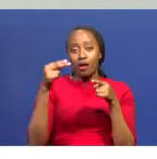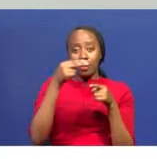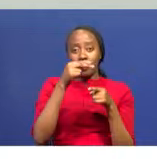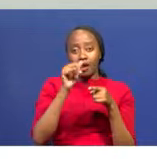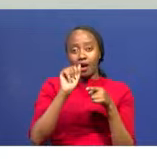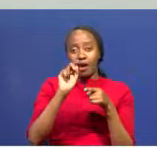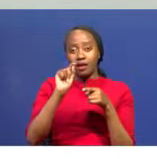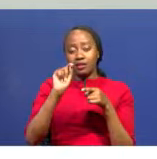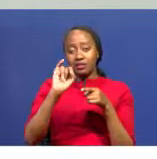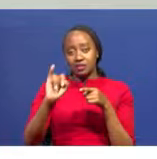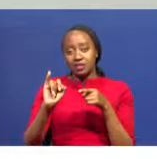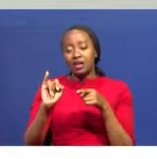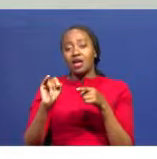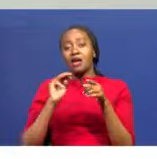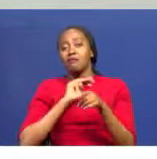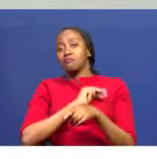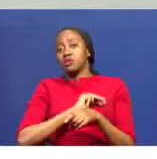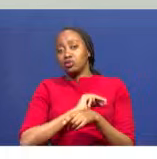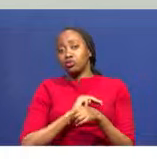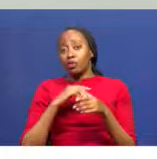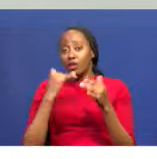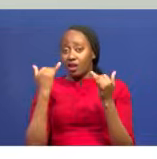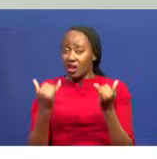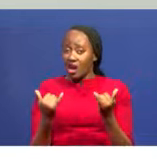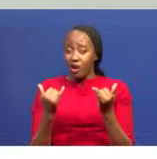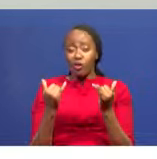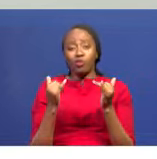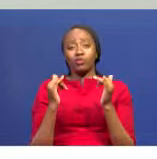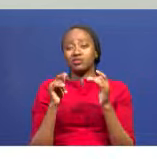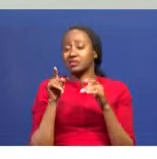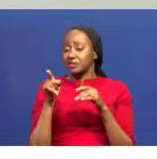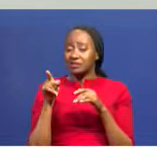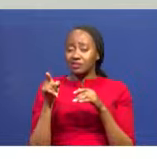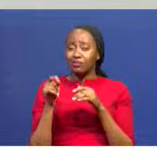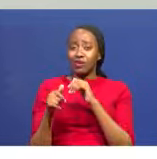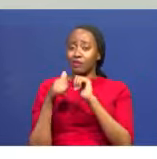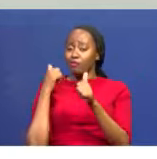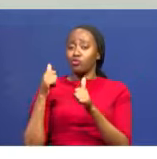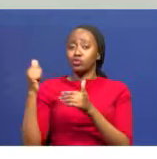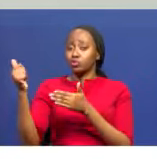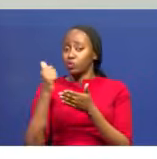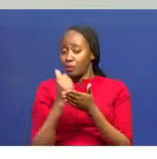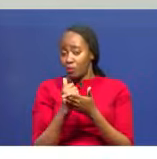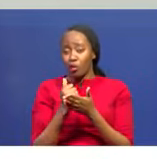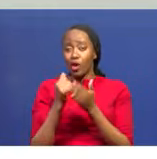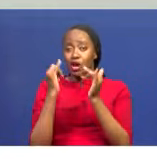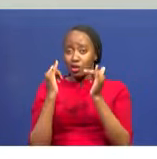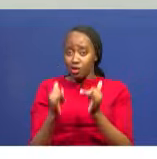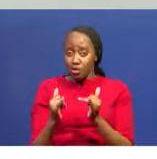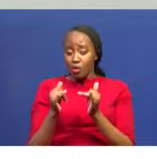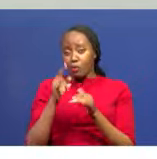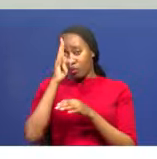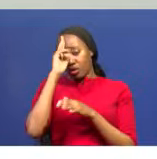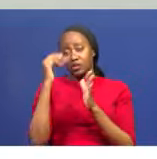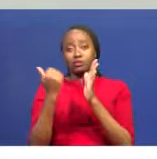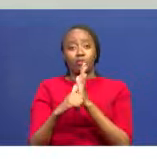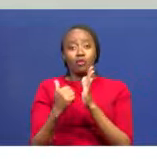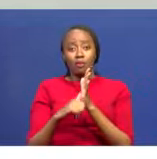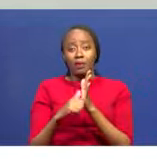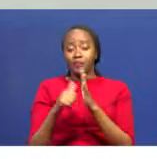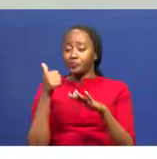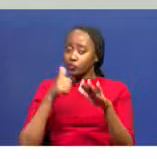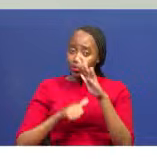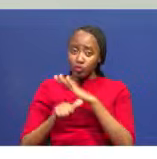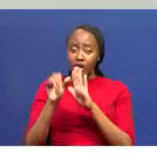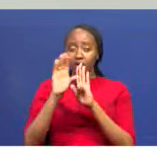mission, the exercise will be in bad faith among other issues. And while giving his ruling, that is Justice Mugambi said, under the